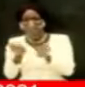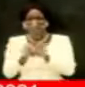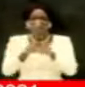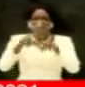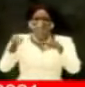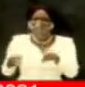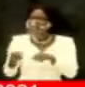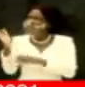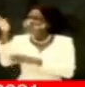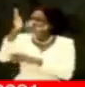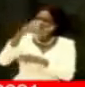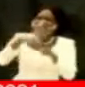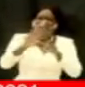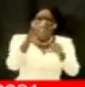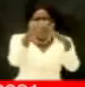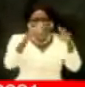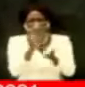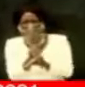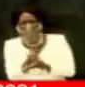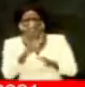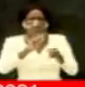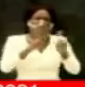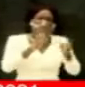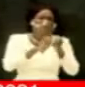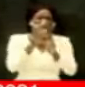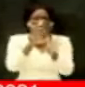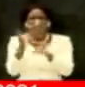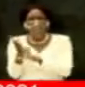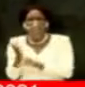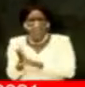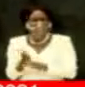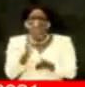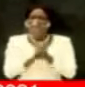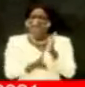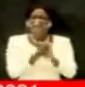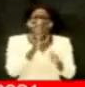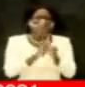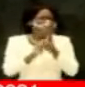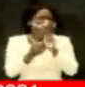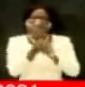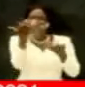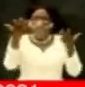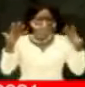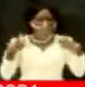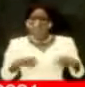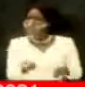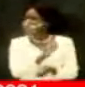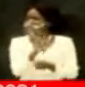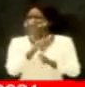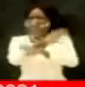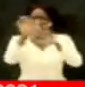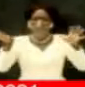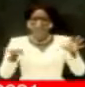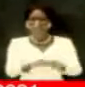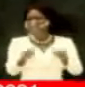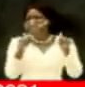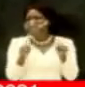other related work. I don't have any side effects. I think those